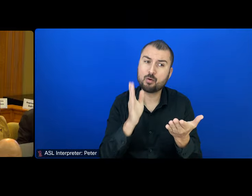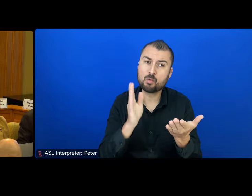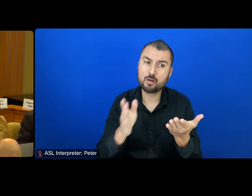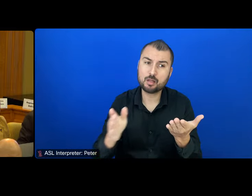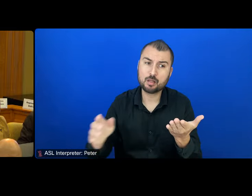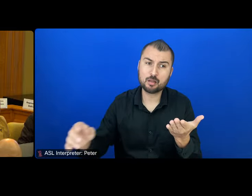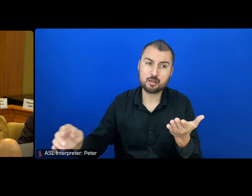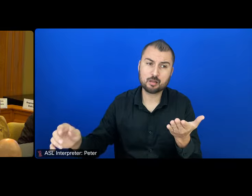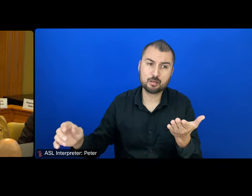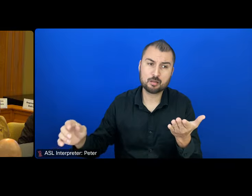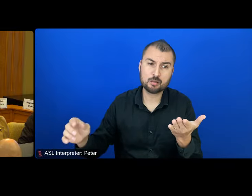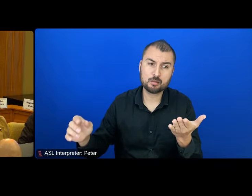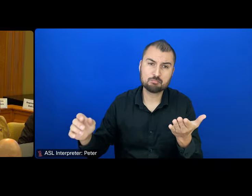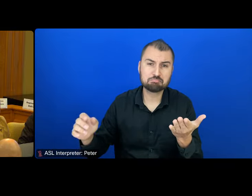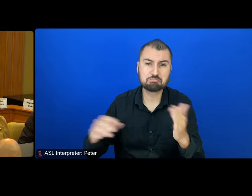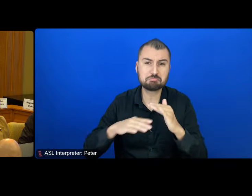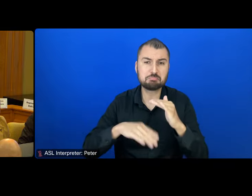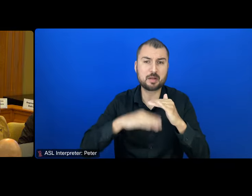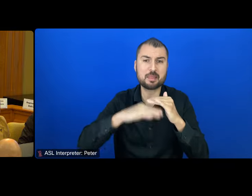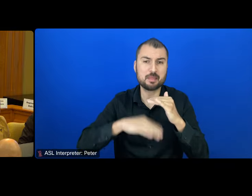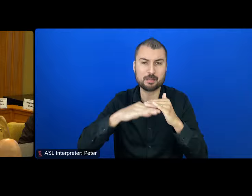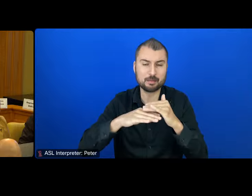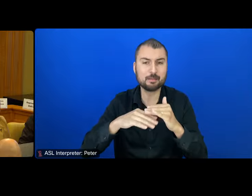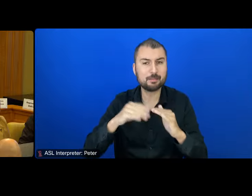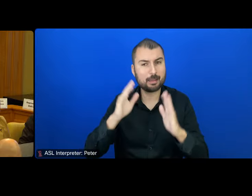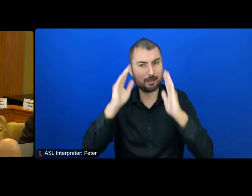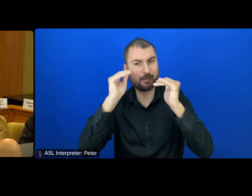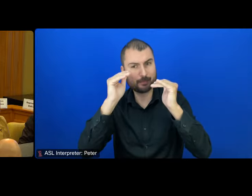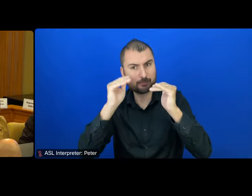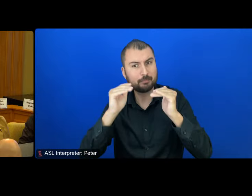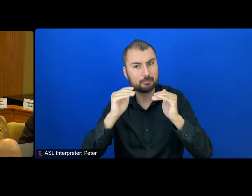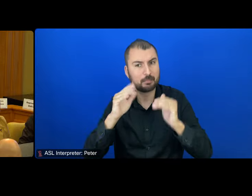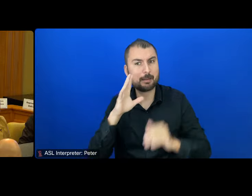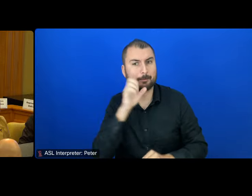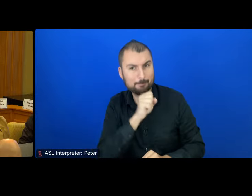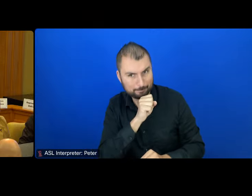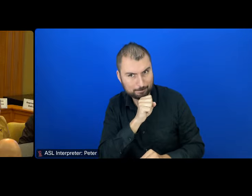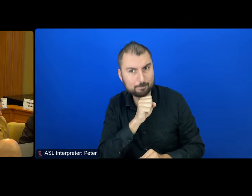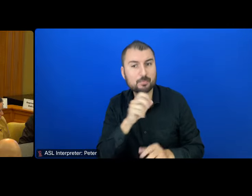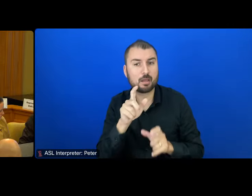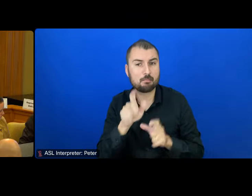the estimated population growth until 2030,